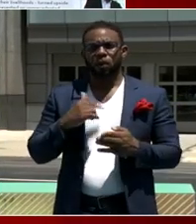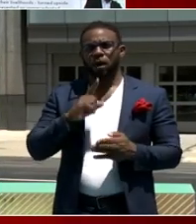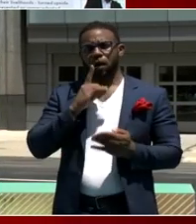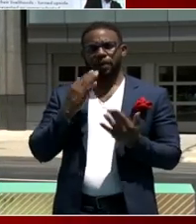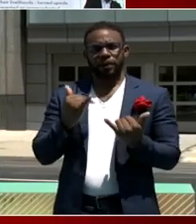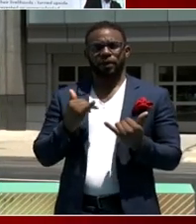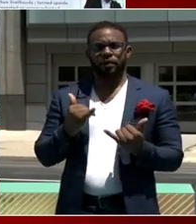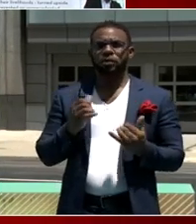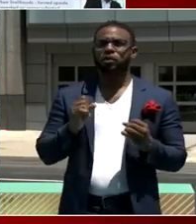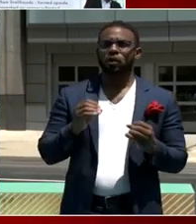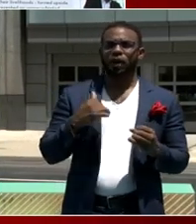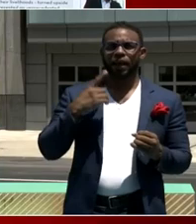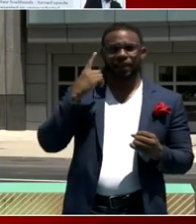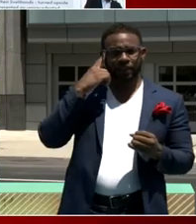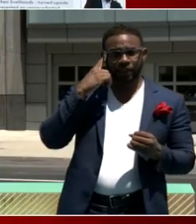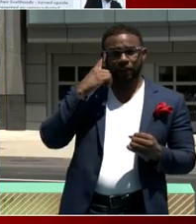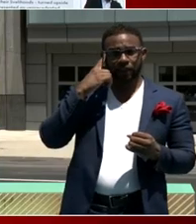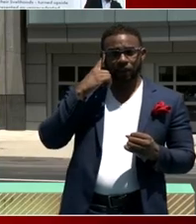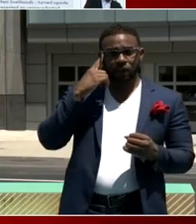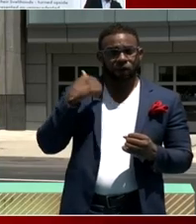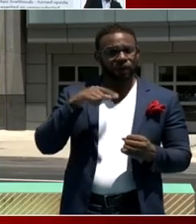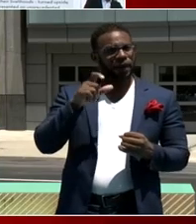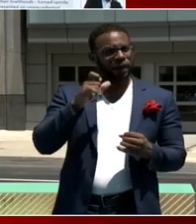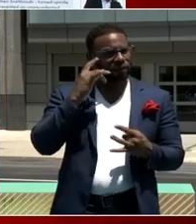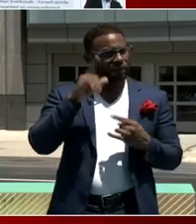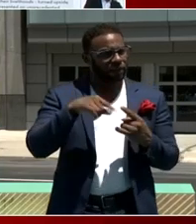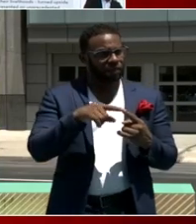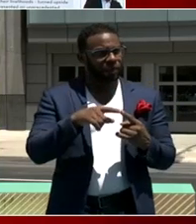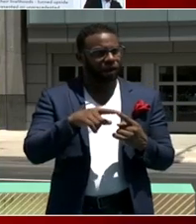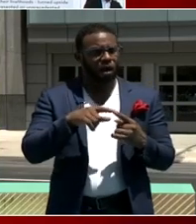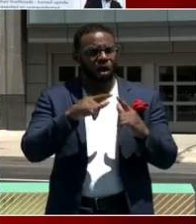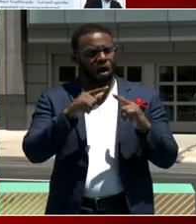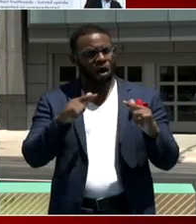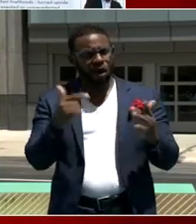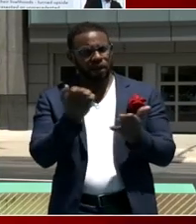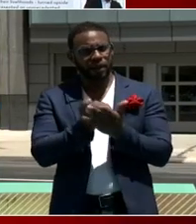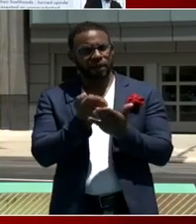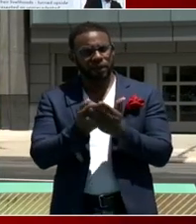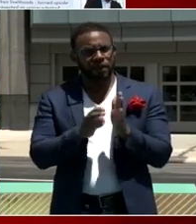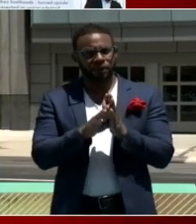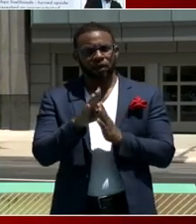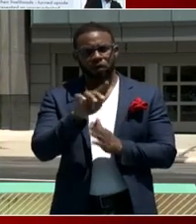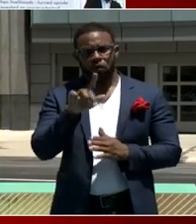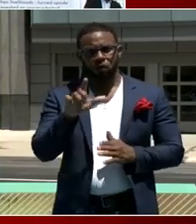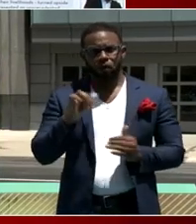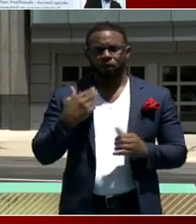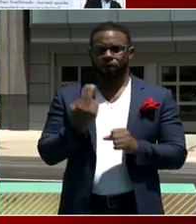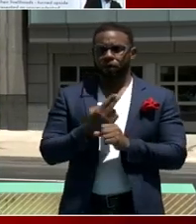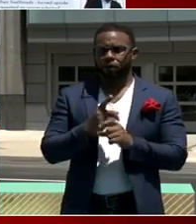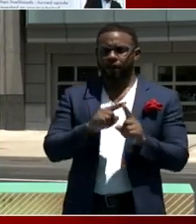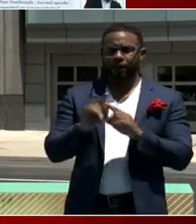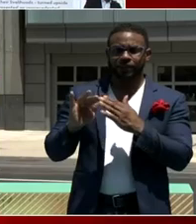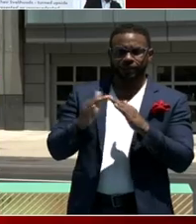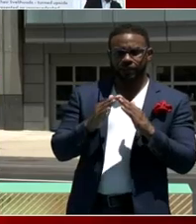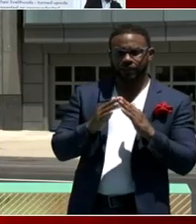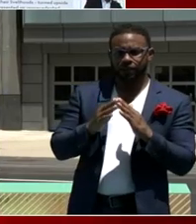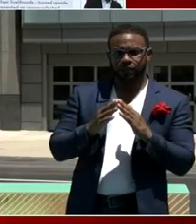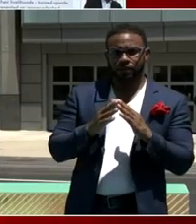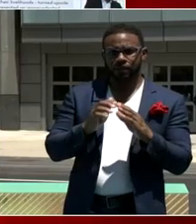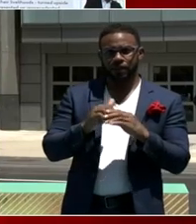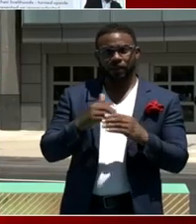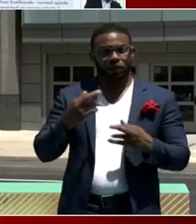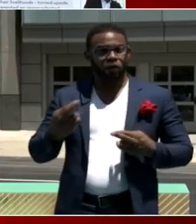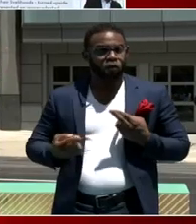are now. And so I think that we have to think about all of the economic development tools that we've used as a city in